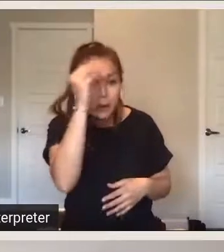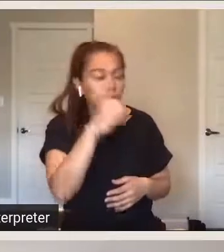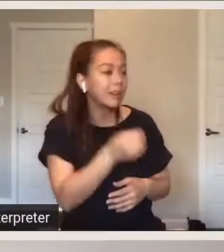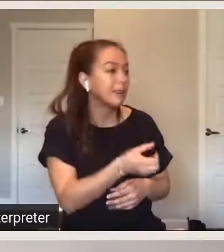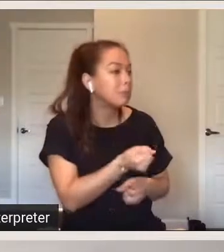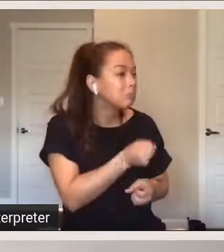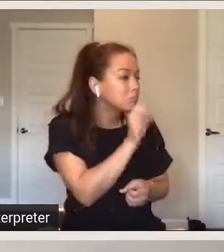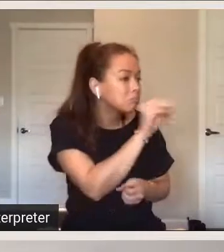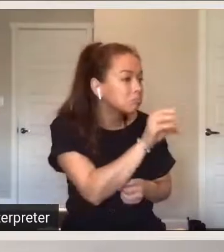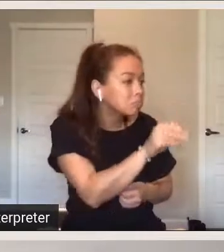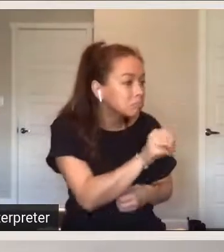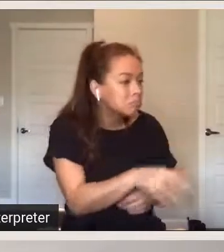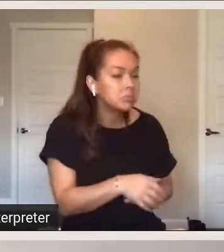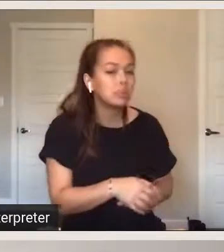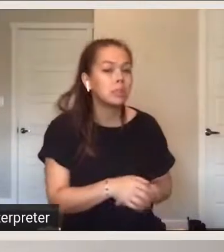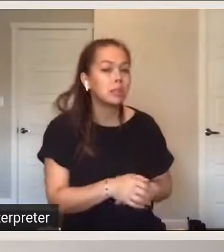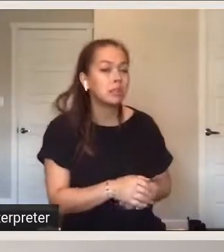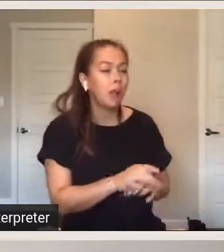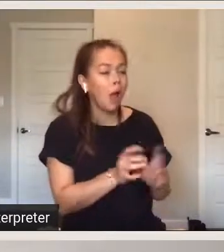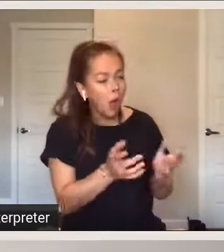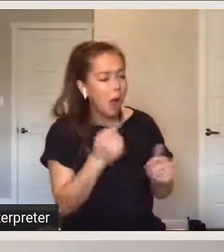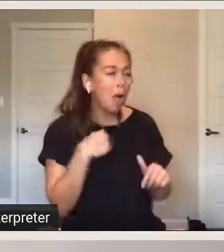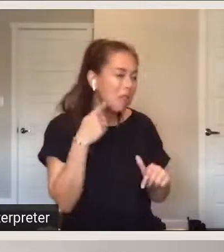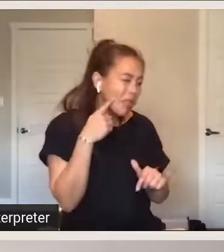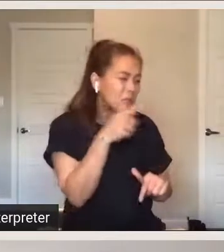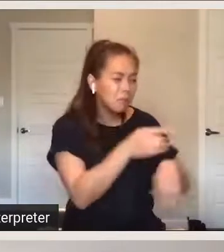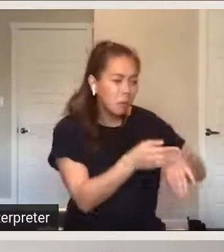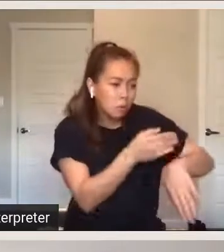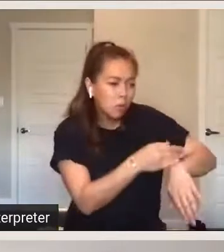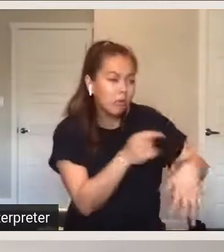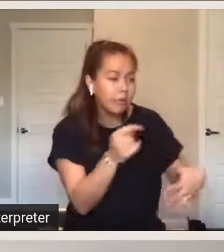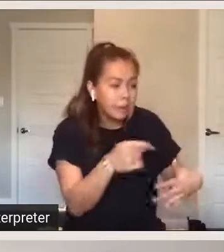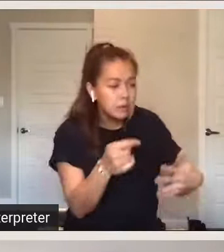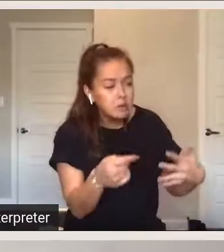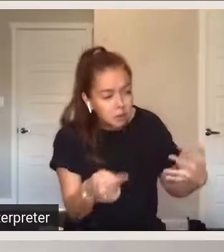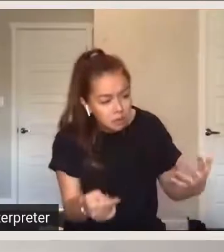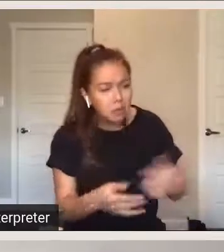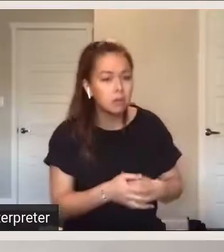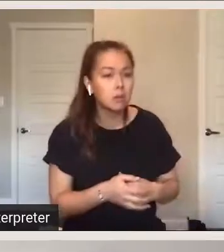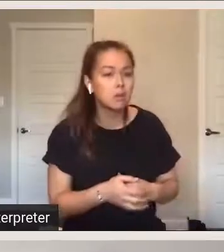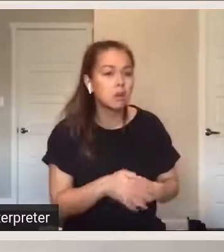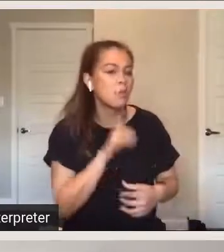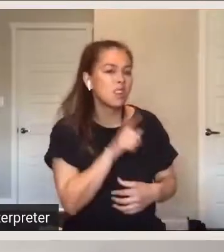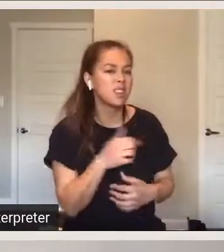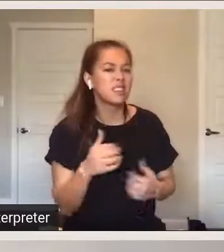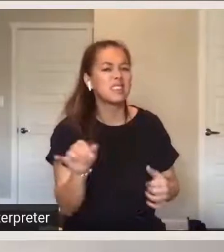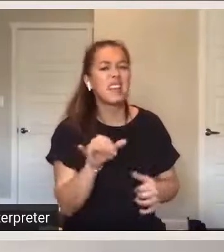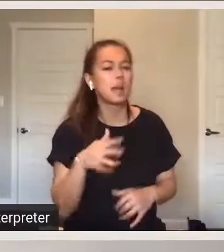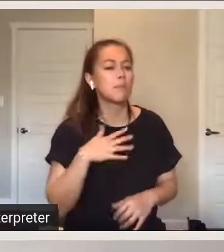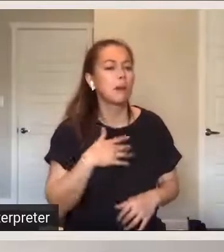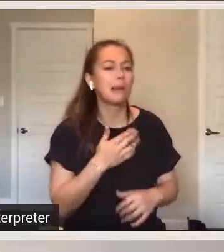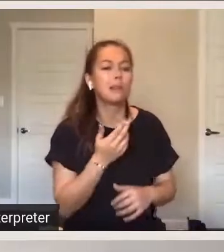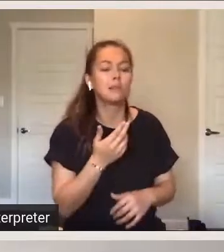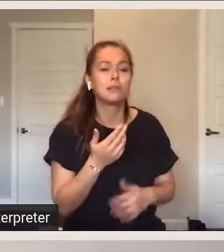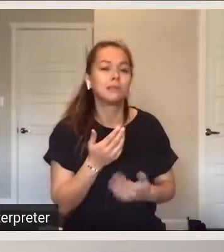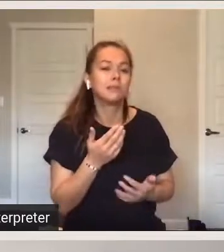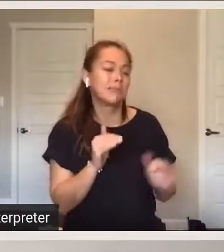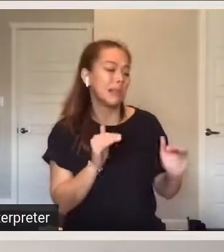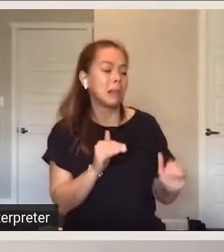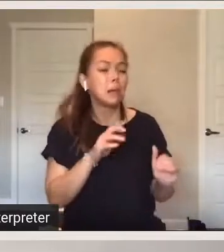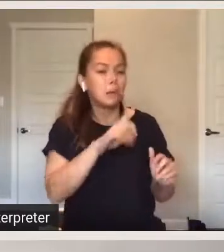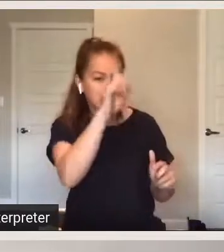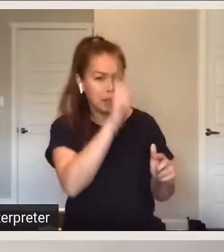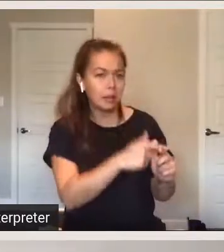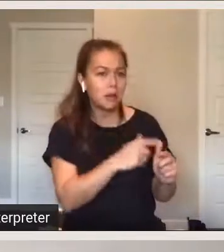help on the production side of things. I was just there. He's just my little brother. So I want to help him, you know, in any way I can.